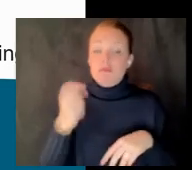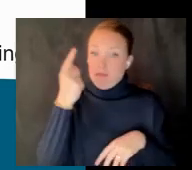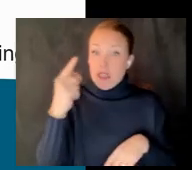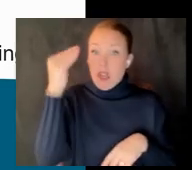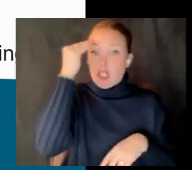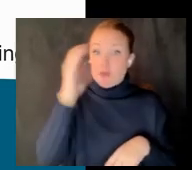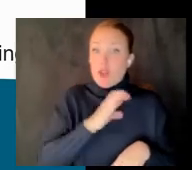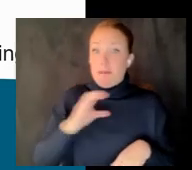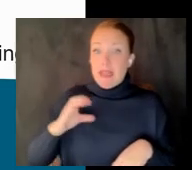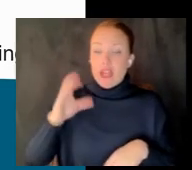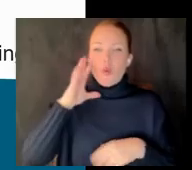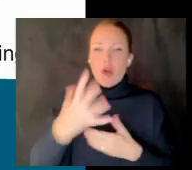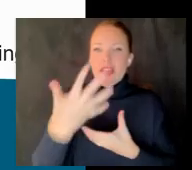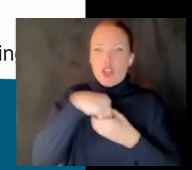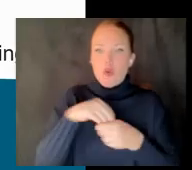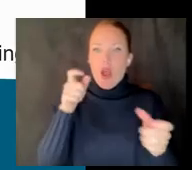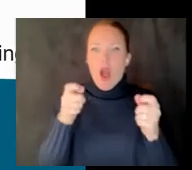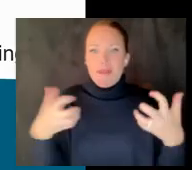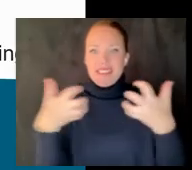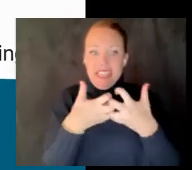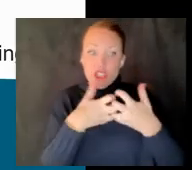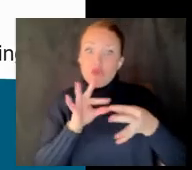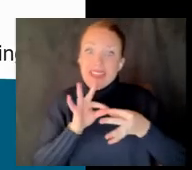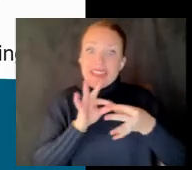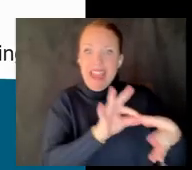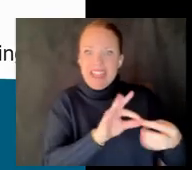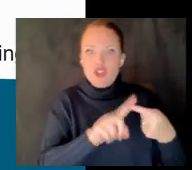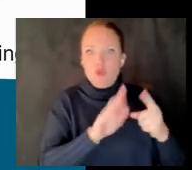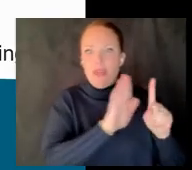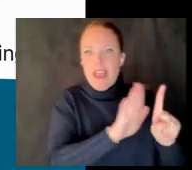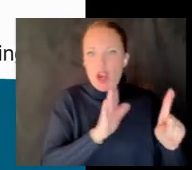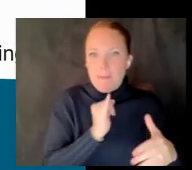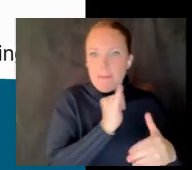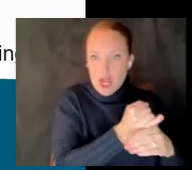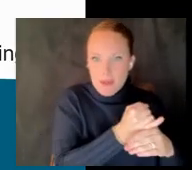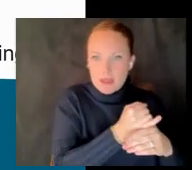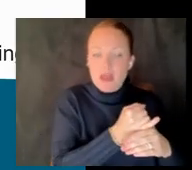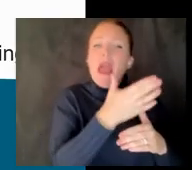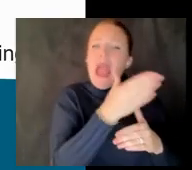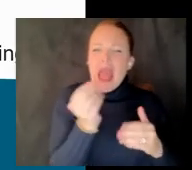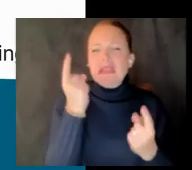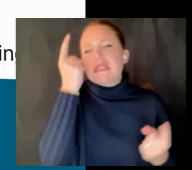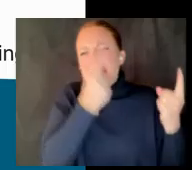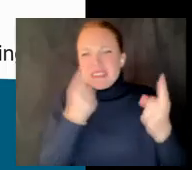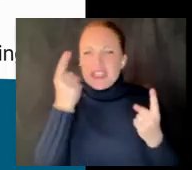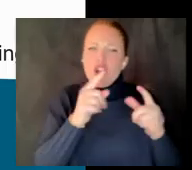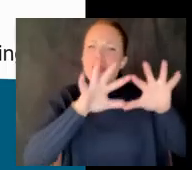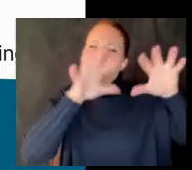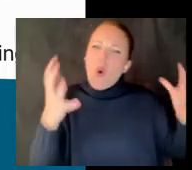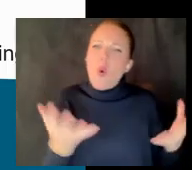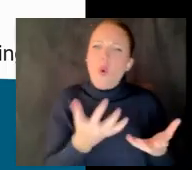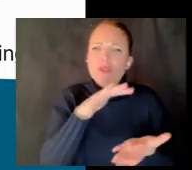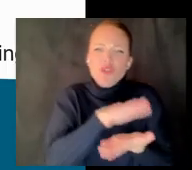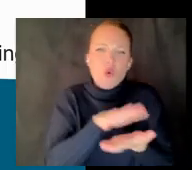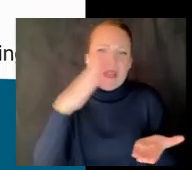include accommodations that are directly related to the impairment while considering the entire school experience. The committee may need